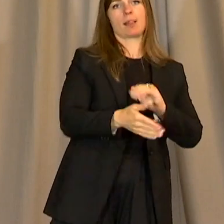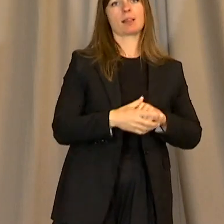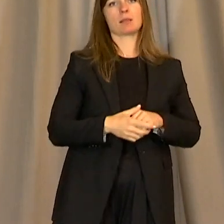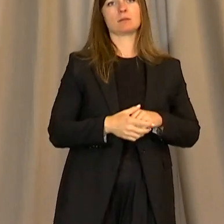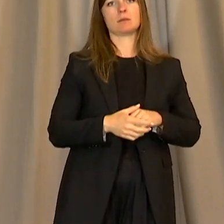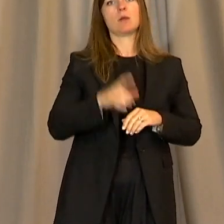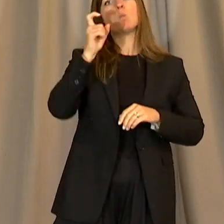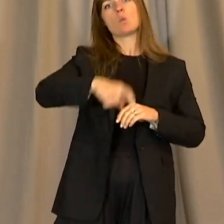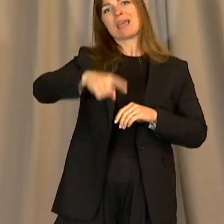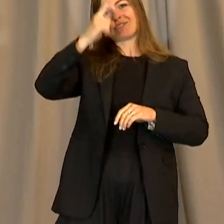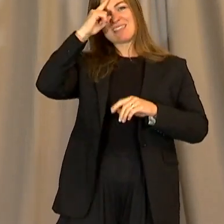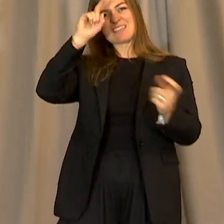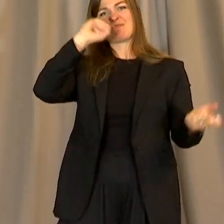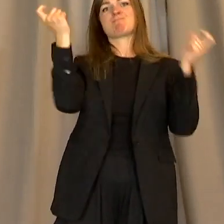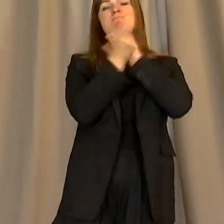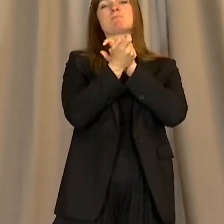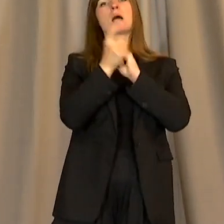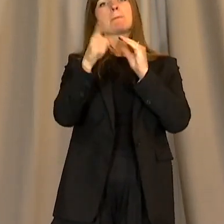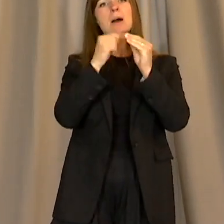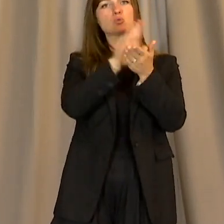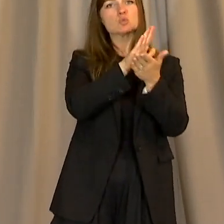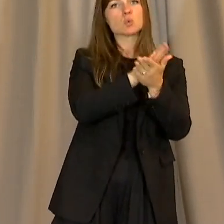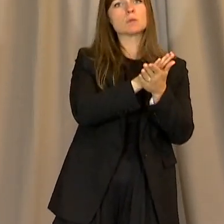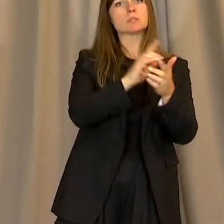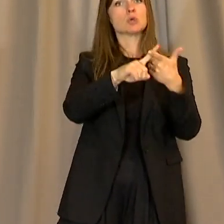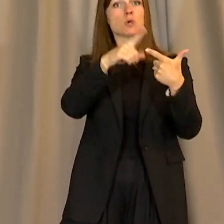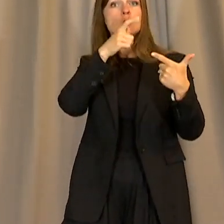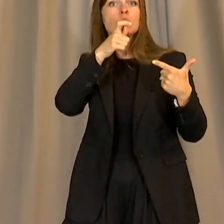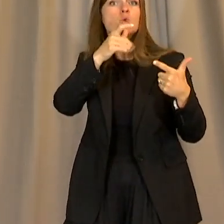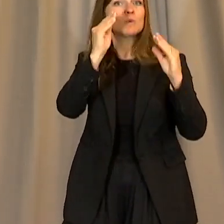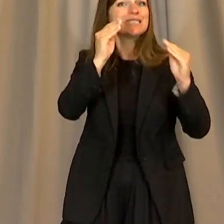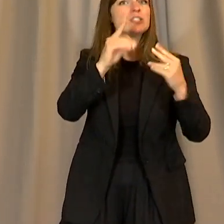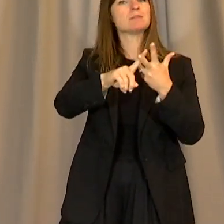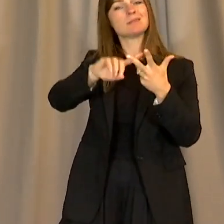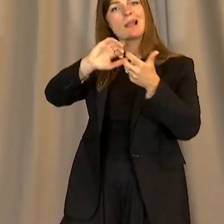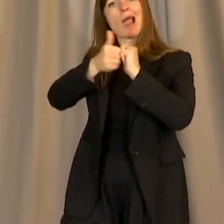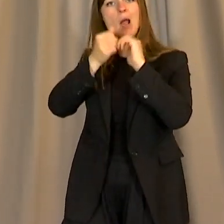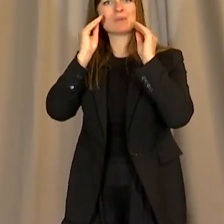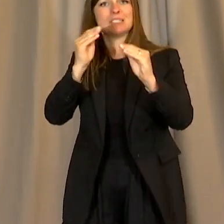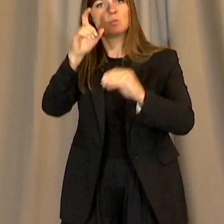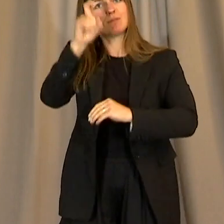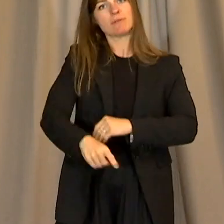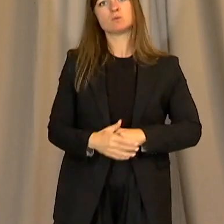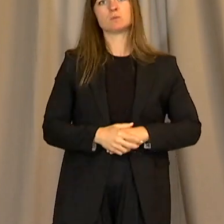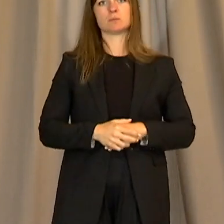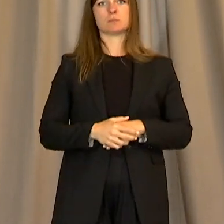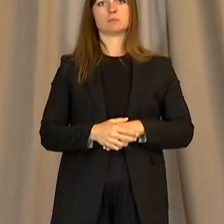do in schools, how we do it, who we're teaching, and how we're teaching them.